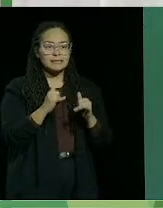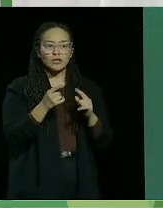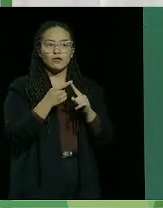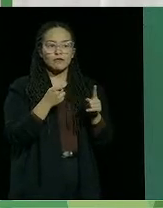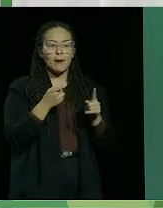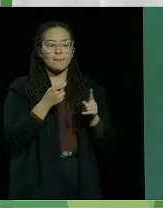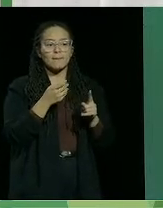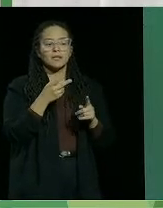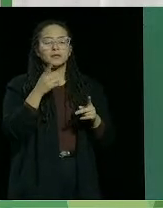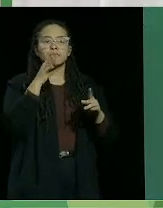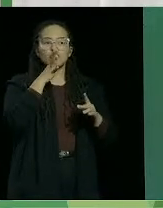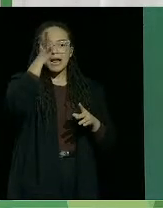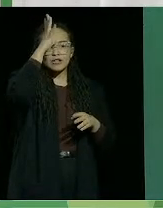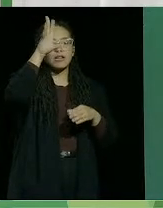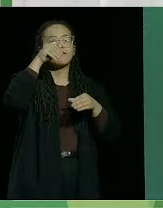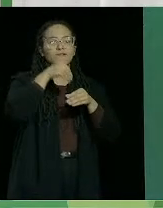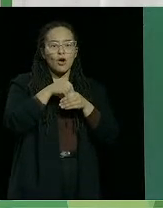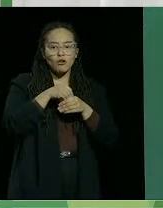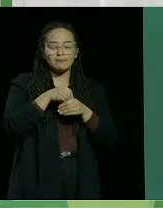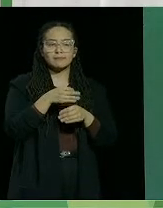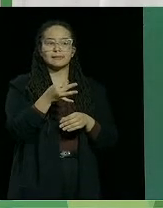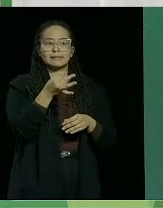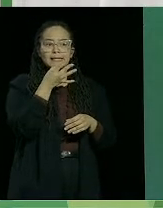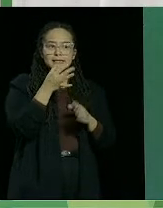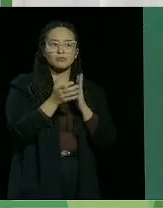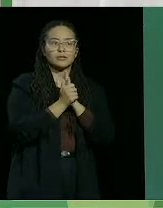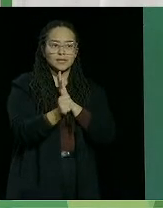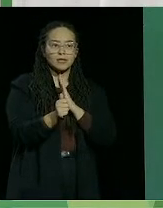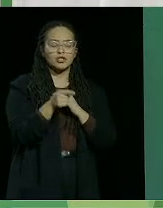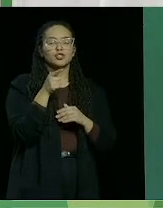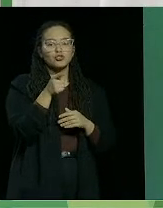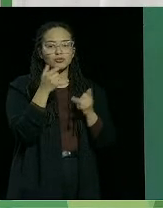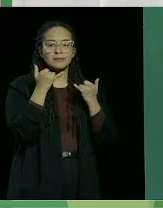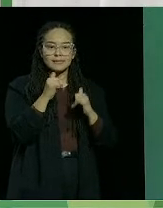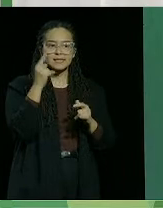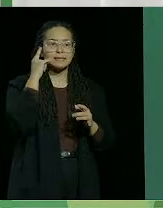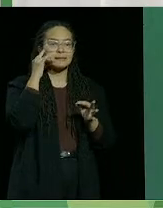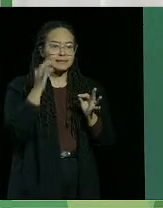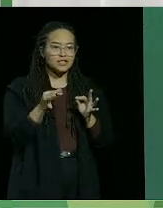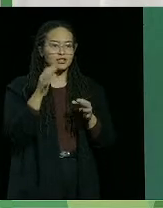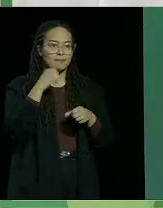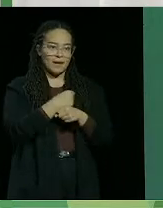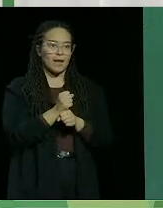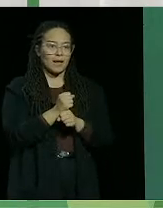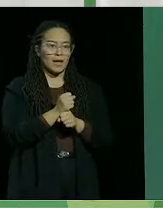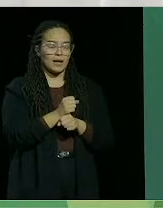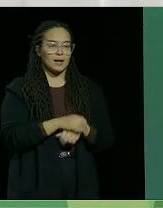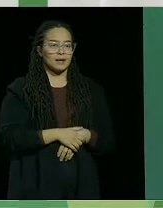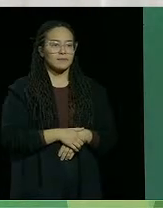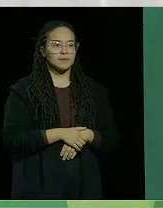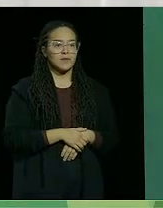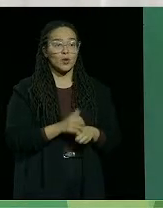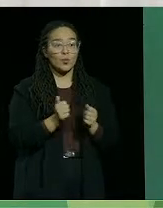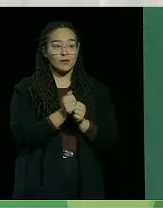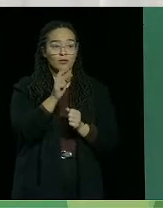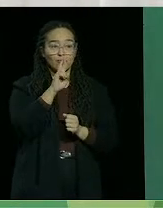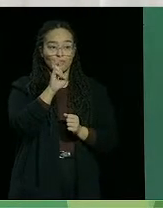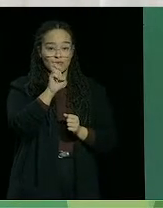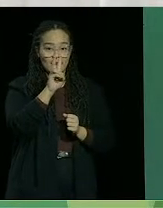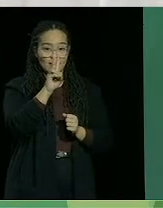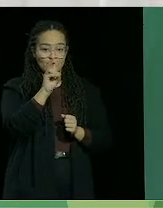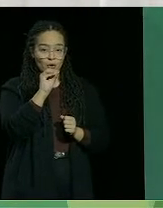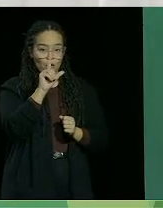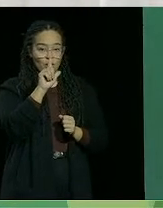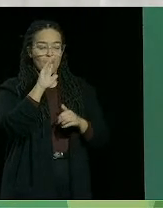comes from parental involvement and expertise as you remain the decision maker. With the Revel, all